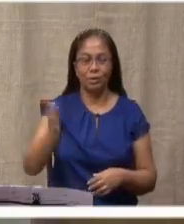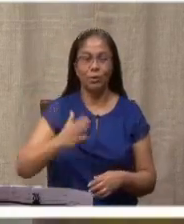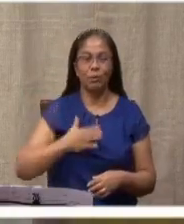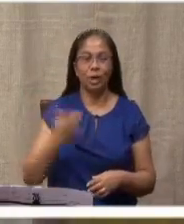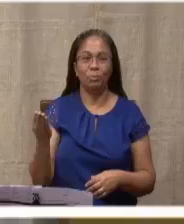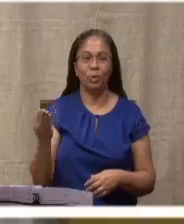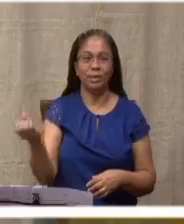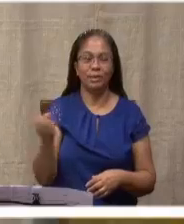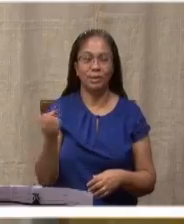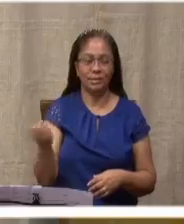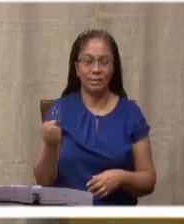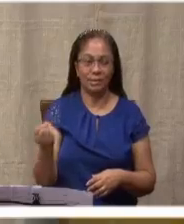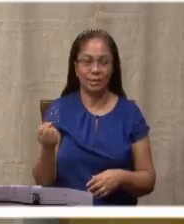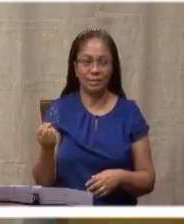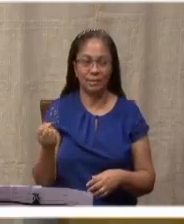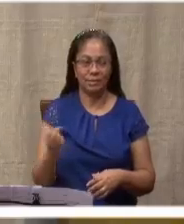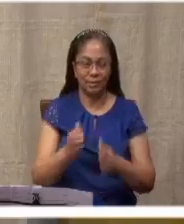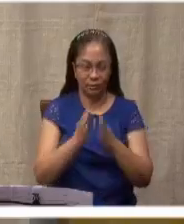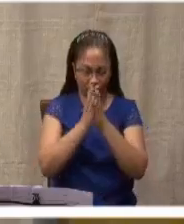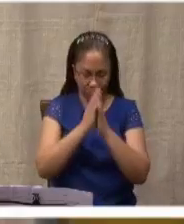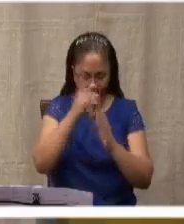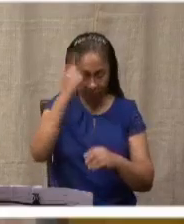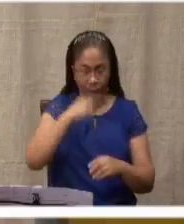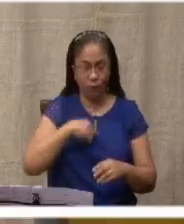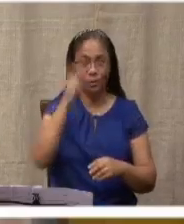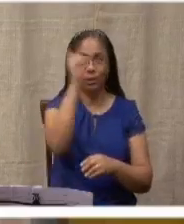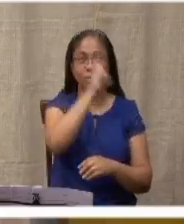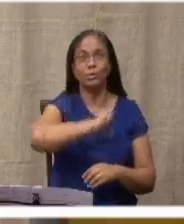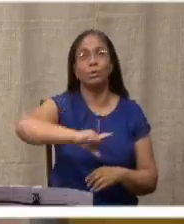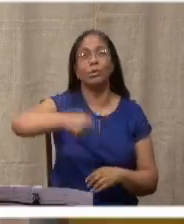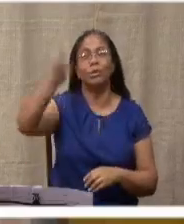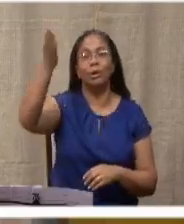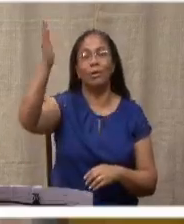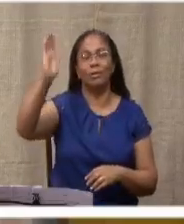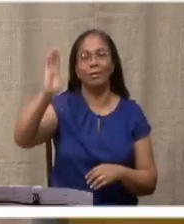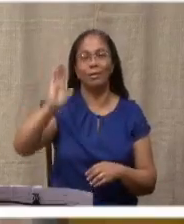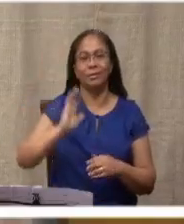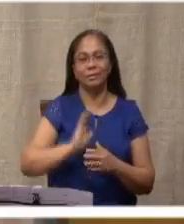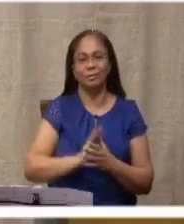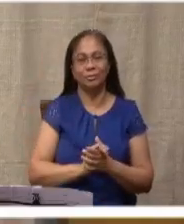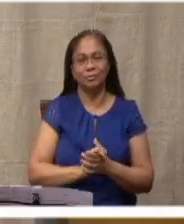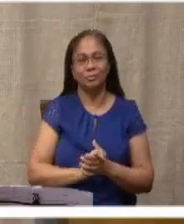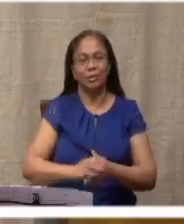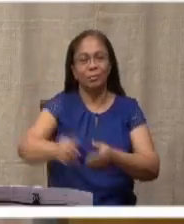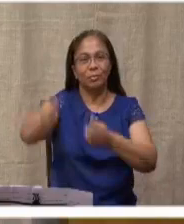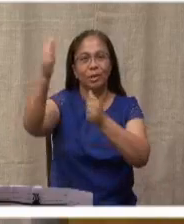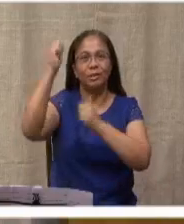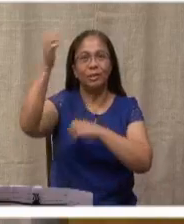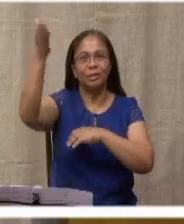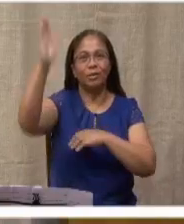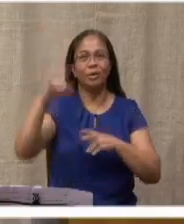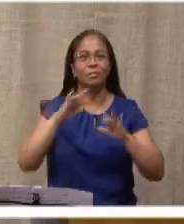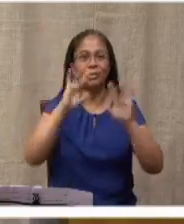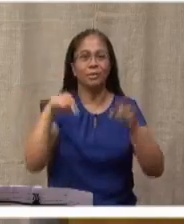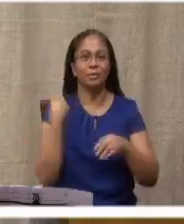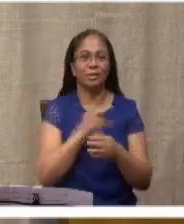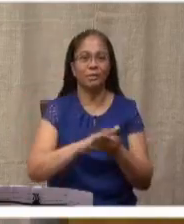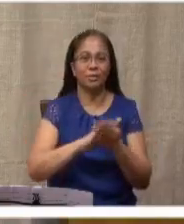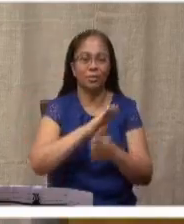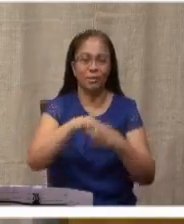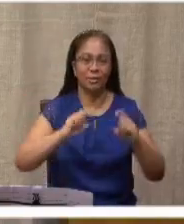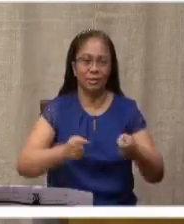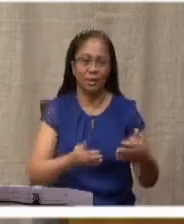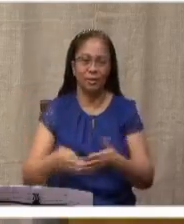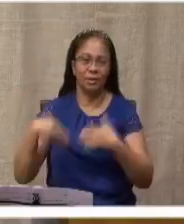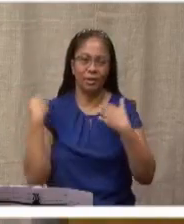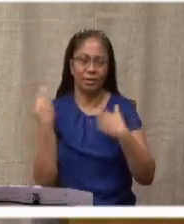and you my brothers and sisters to pray for me to the lord may almighty god have mercy on us forgive us our